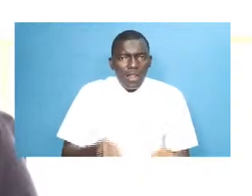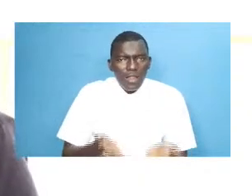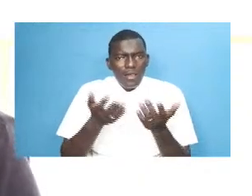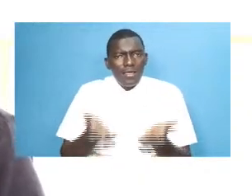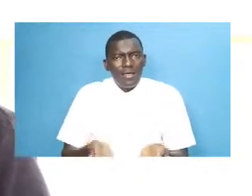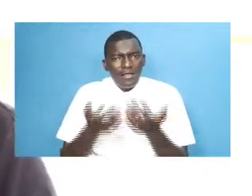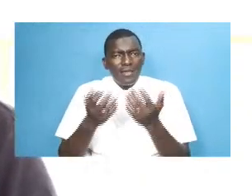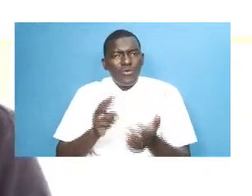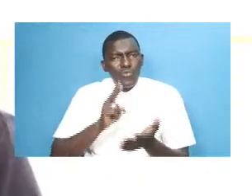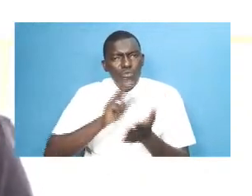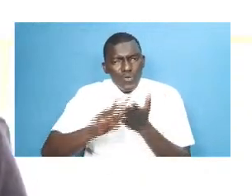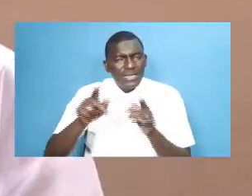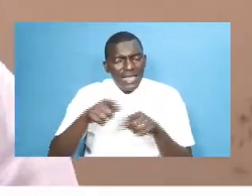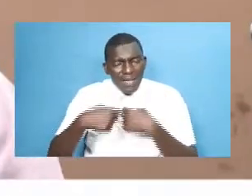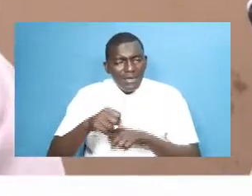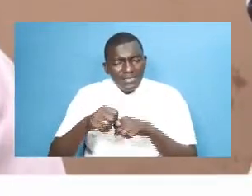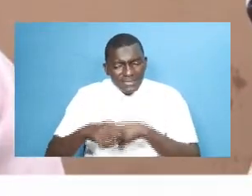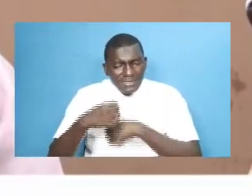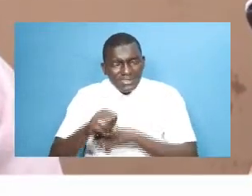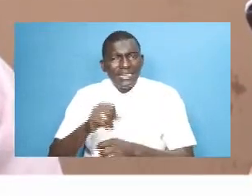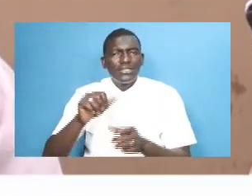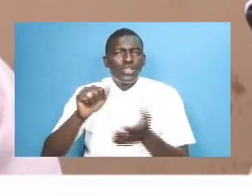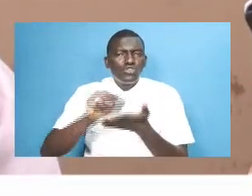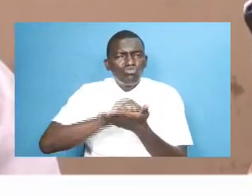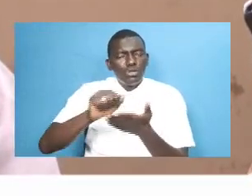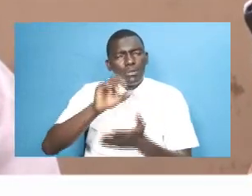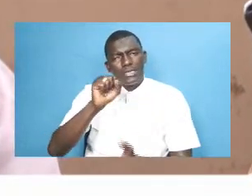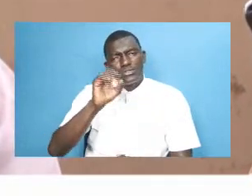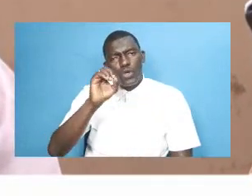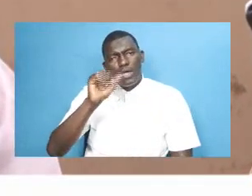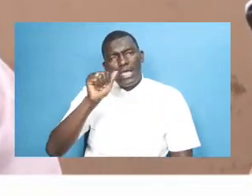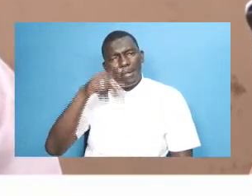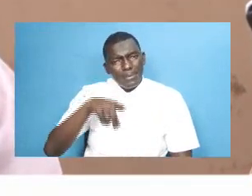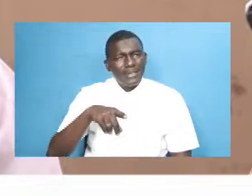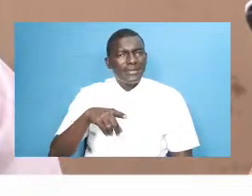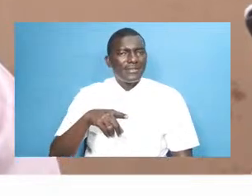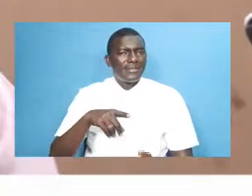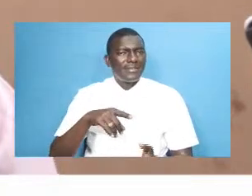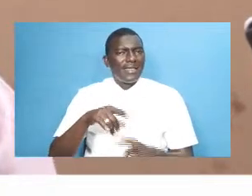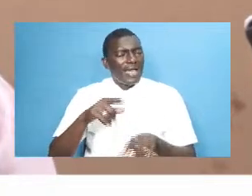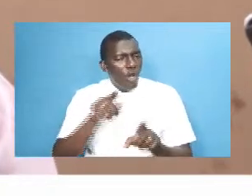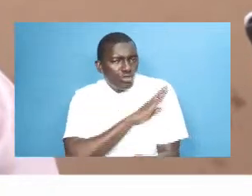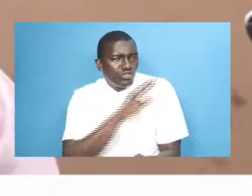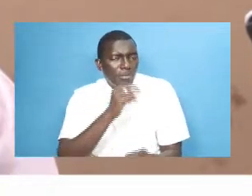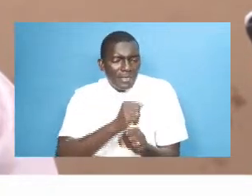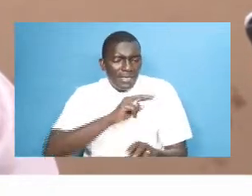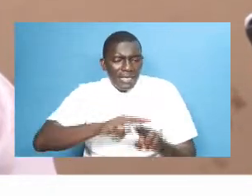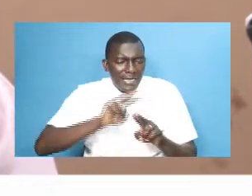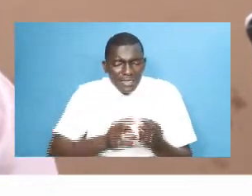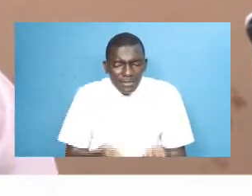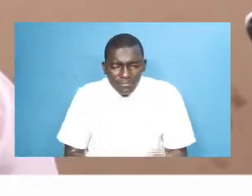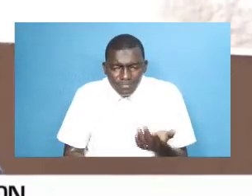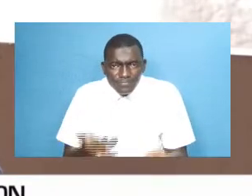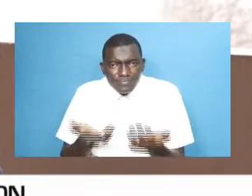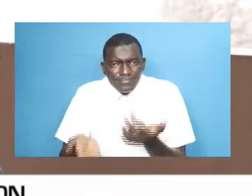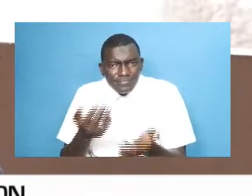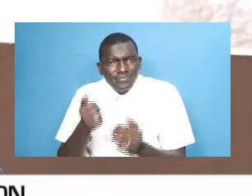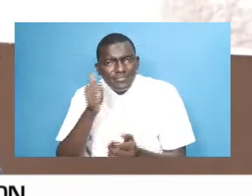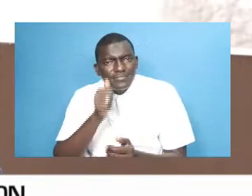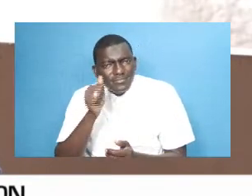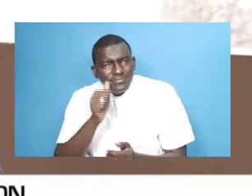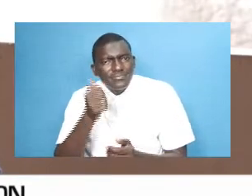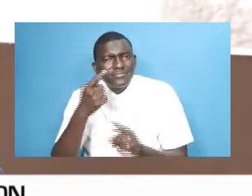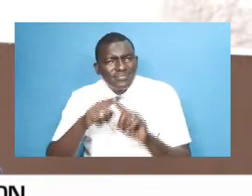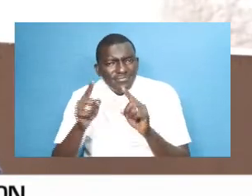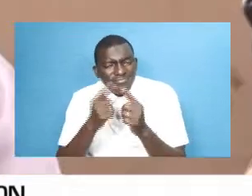was about entrepreneurship. And for the graduates, we want to say, make good use of the skills you